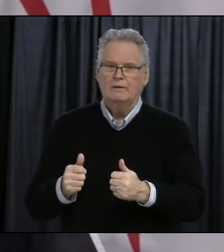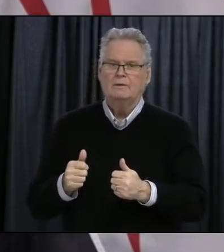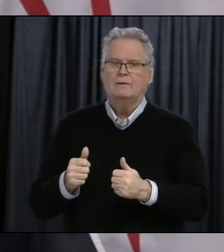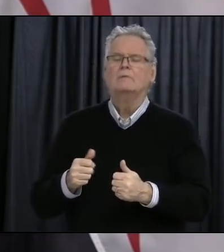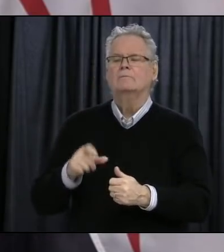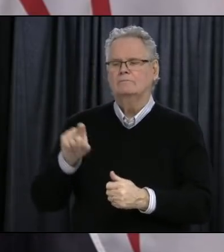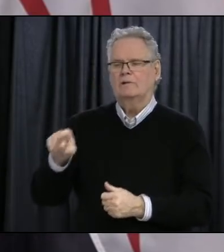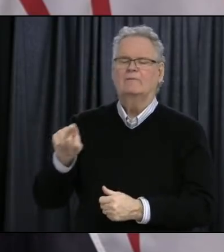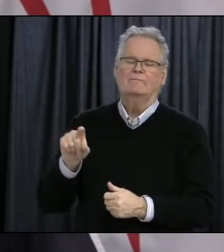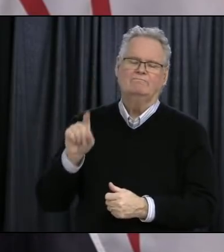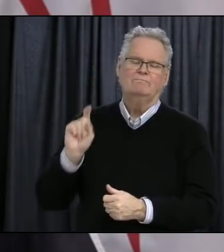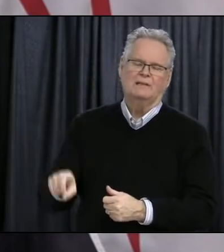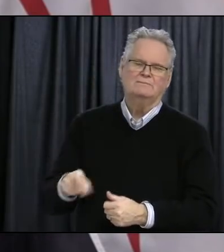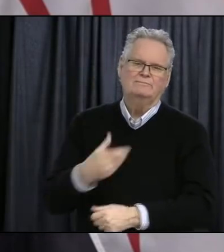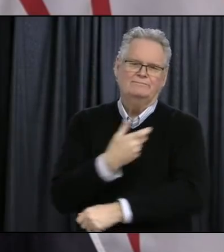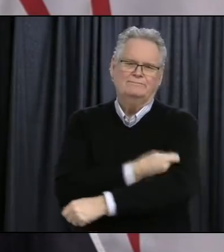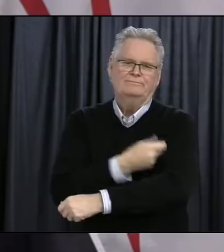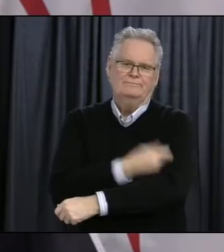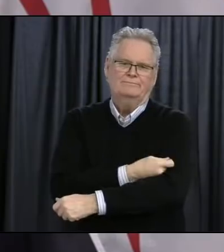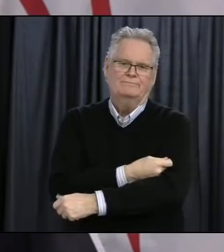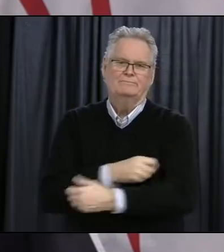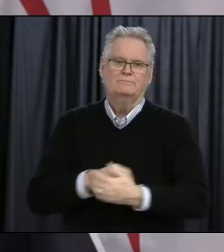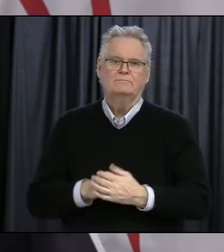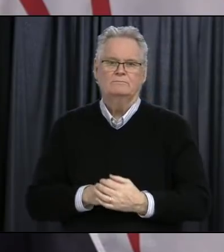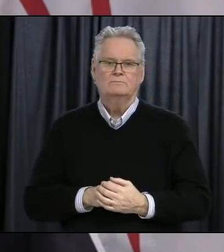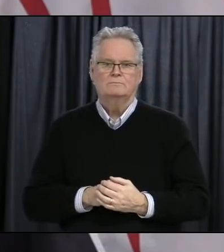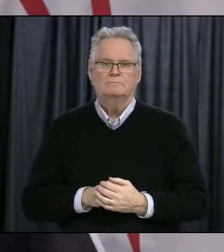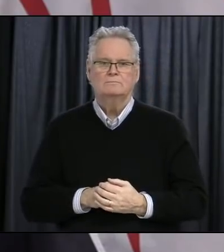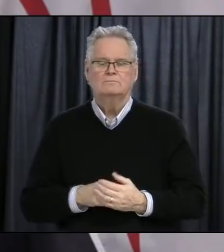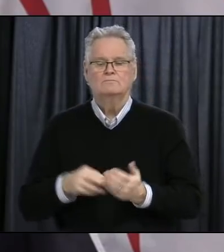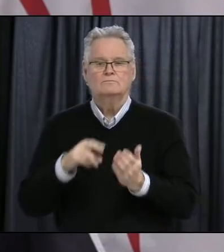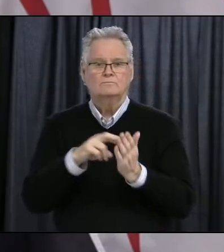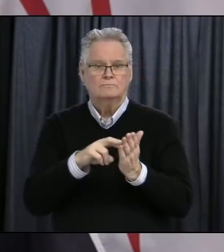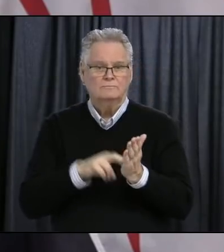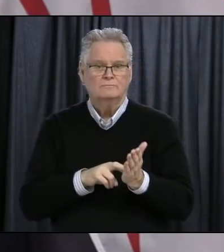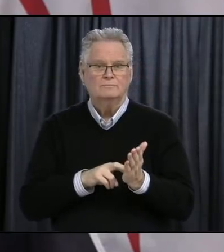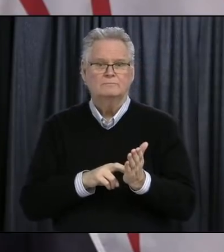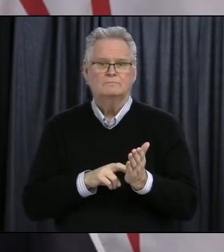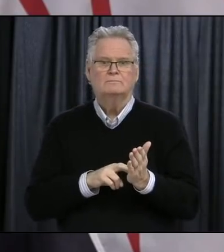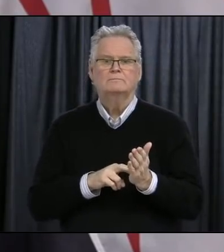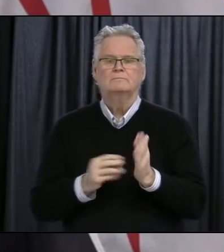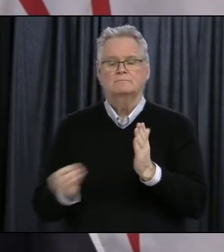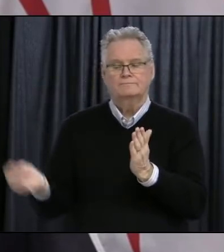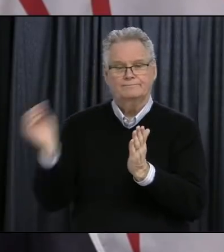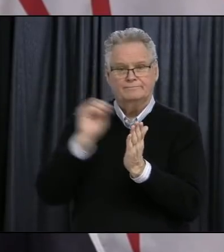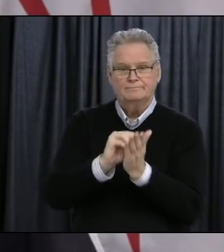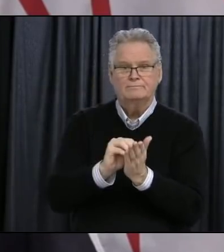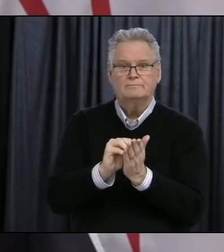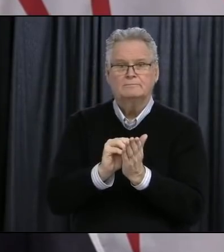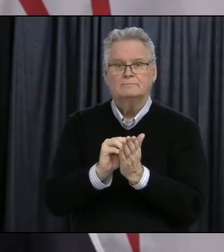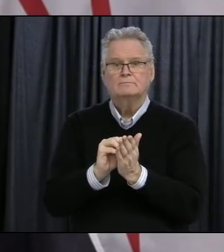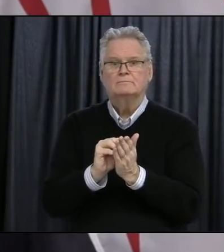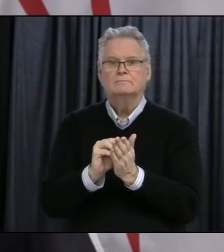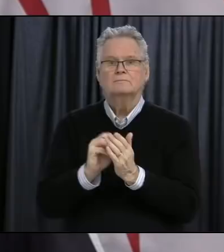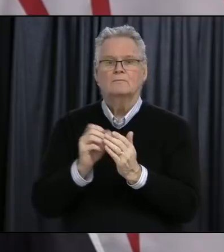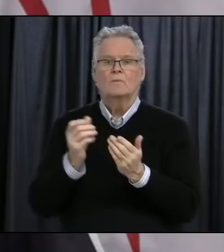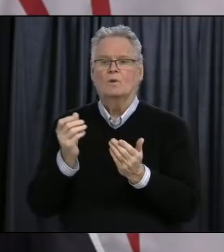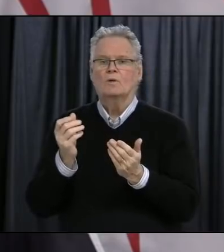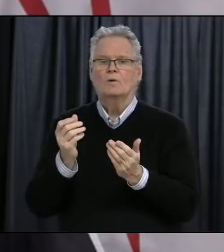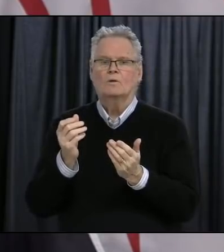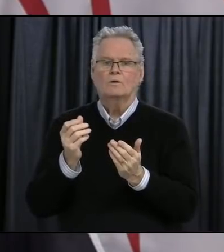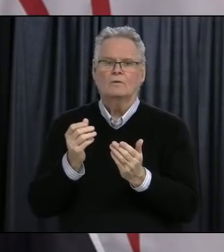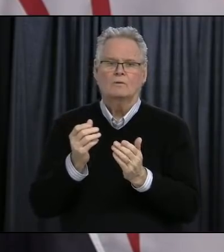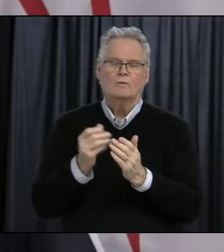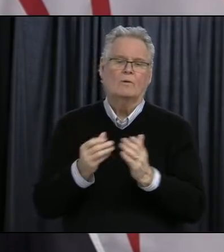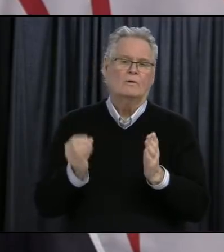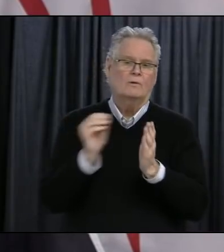by an agency or by a client of the provincial home support program. As a reminder, home support workers and